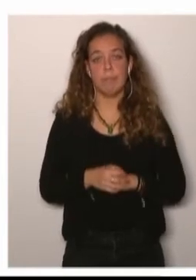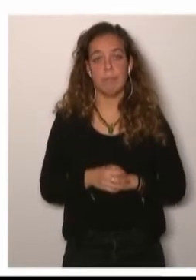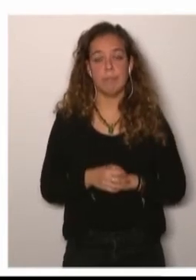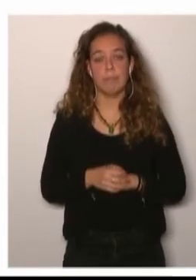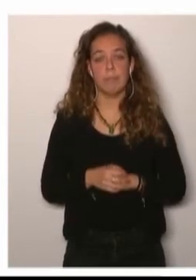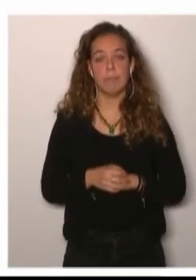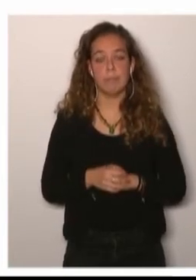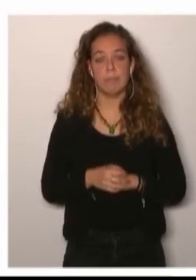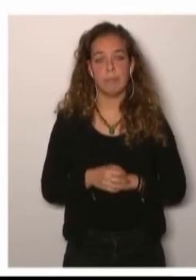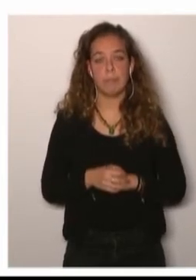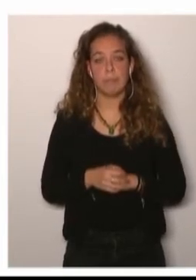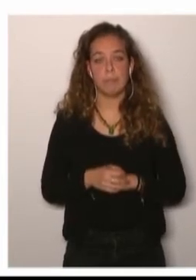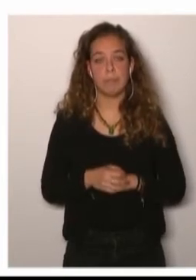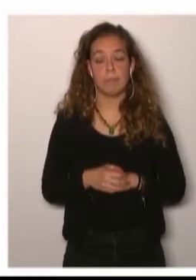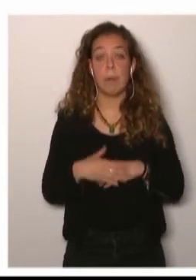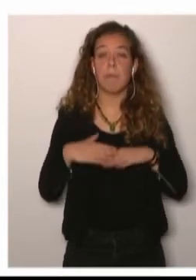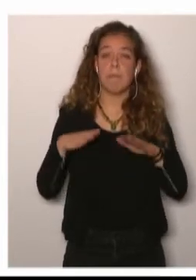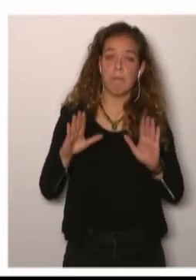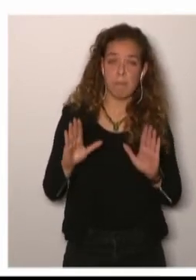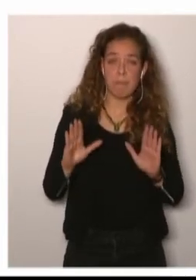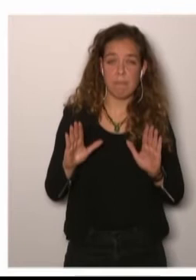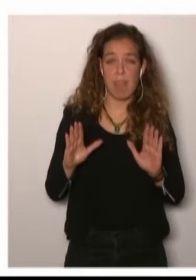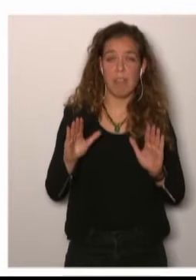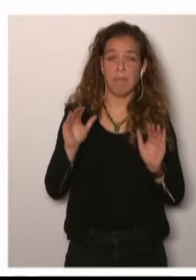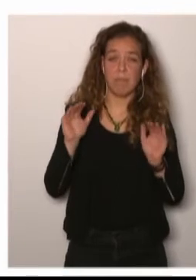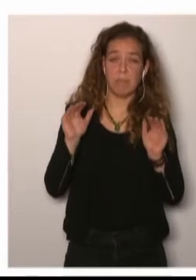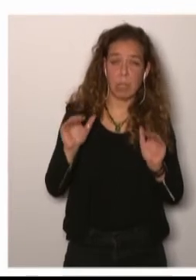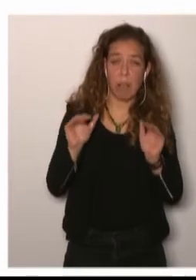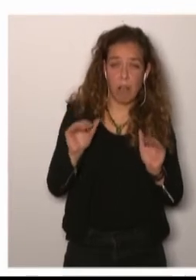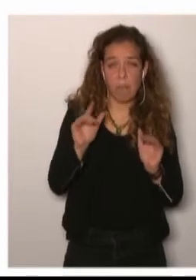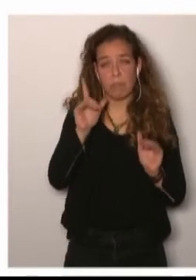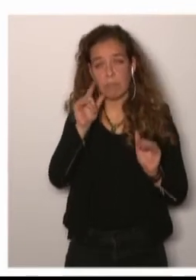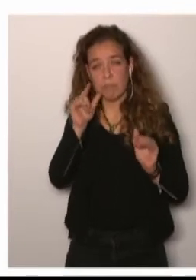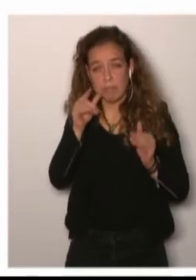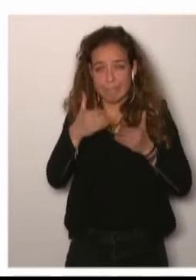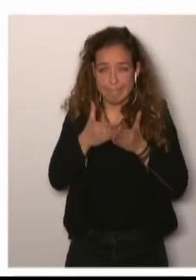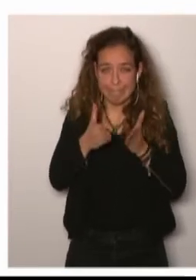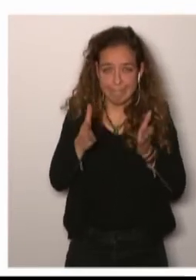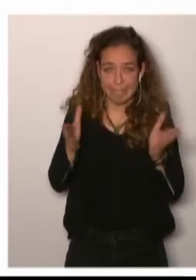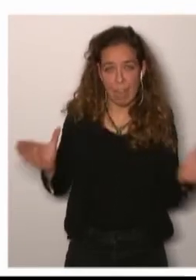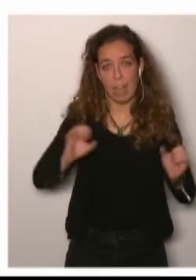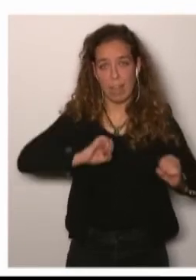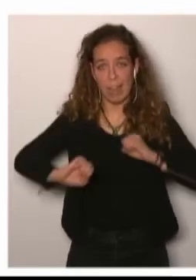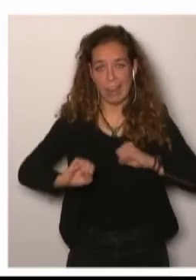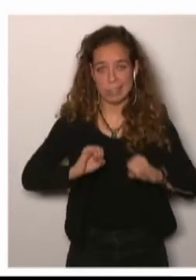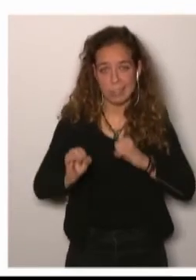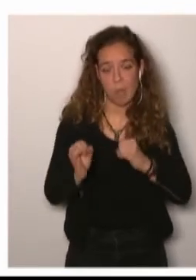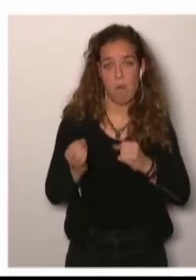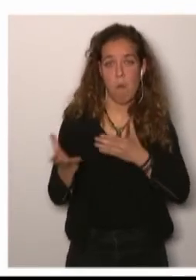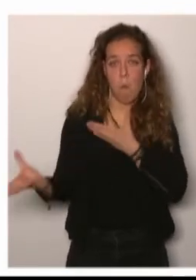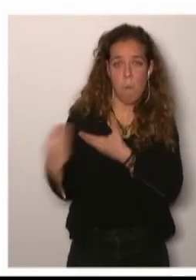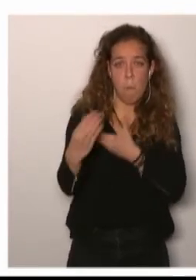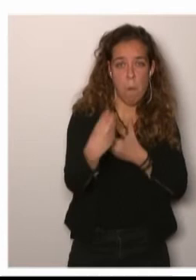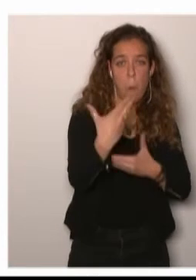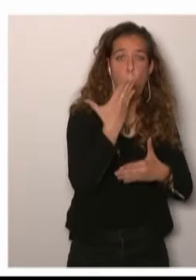to systematically also include other regions into our content discussions. And lastly, I think there's a strong appreciation that